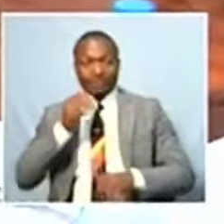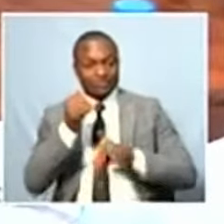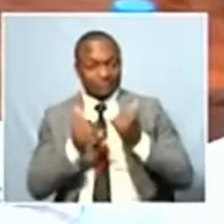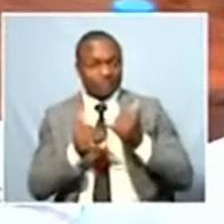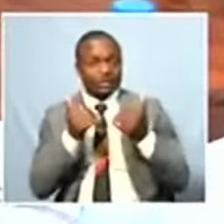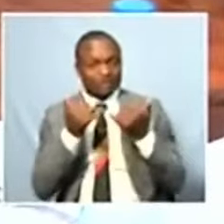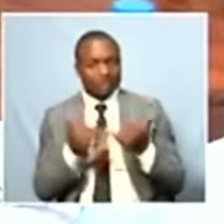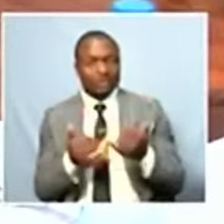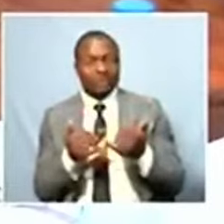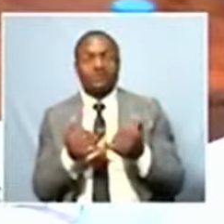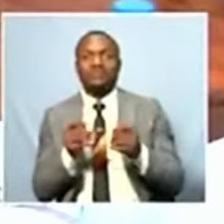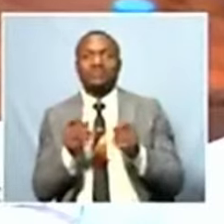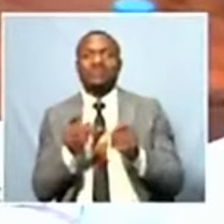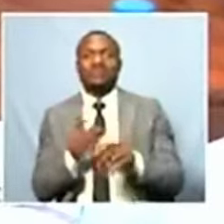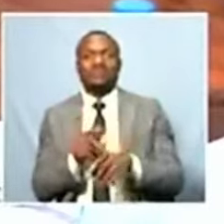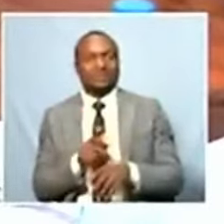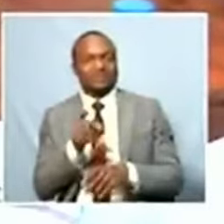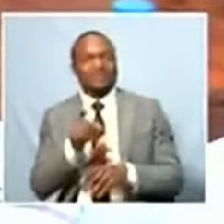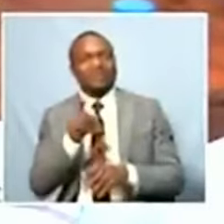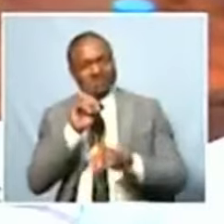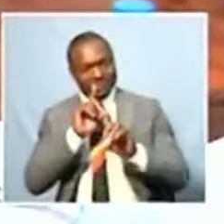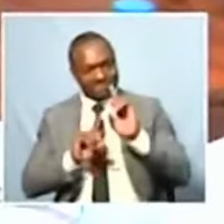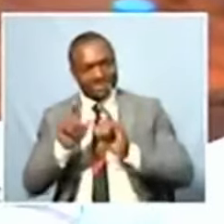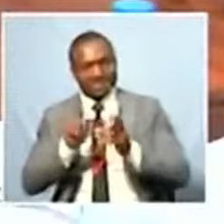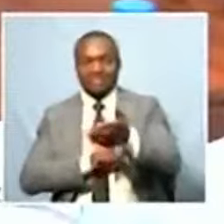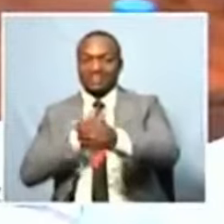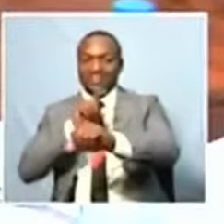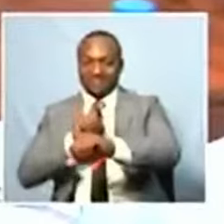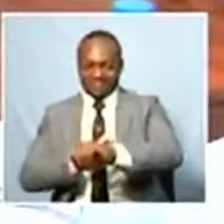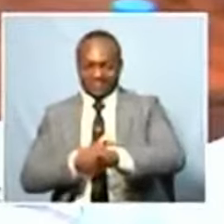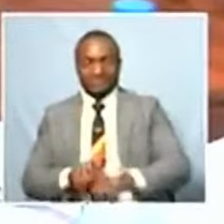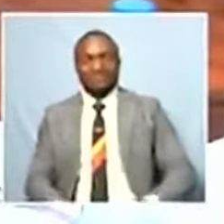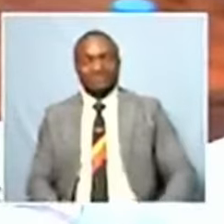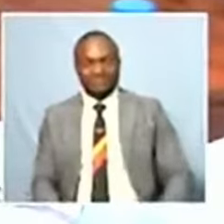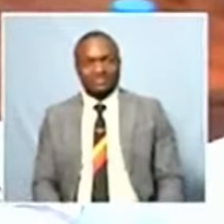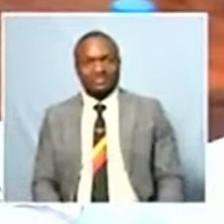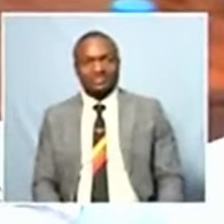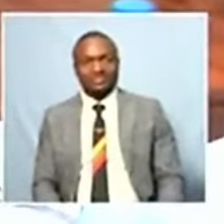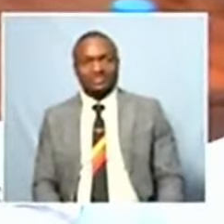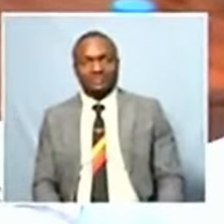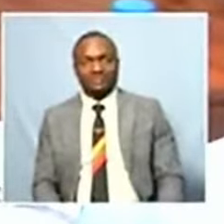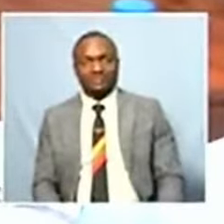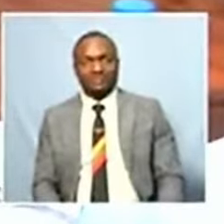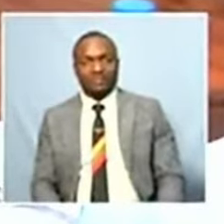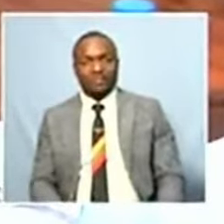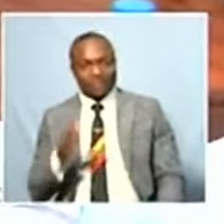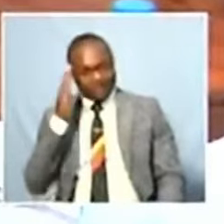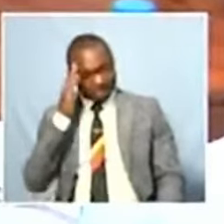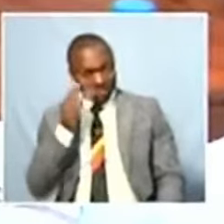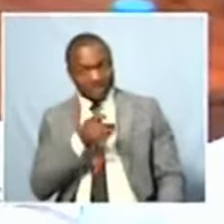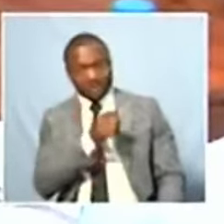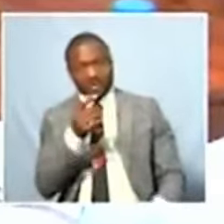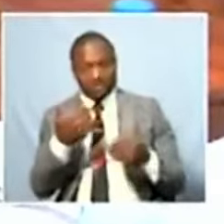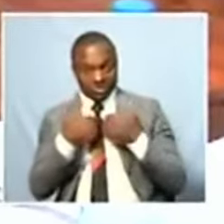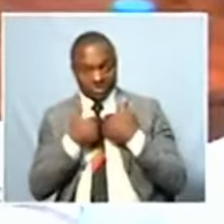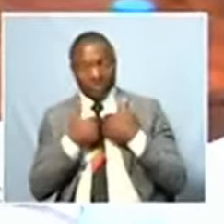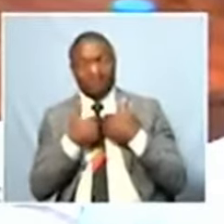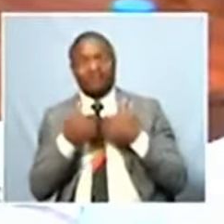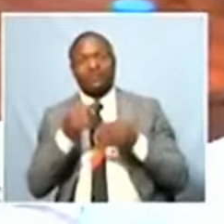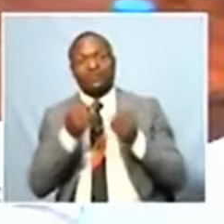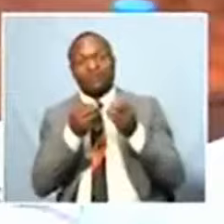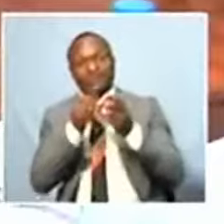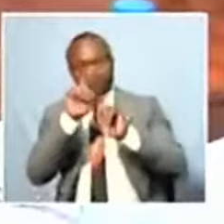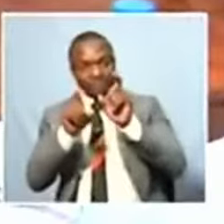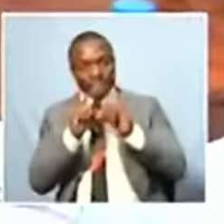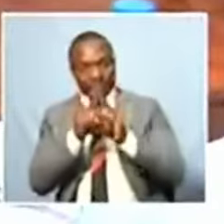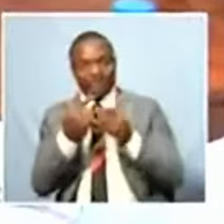We have kept the CG for a long time. I know you saw our indication for further questions, but we have another witness waiting, which we have